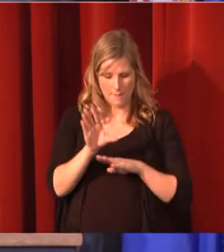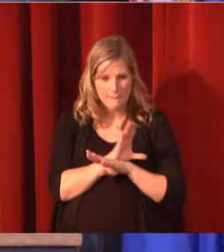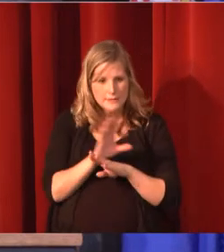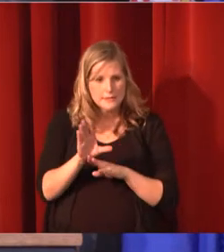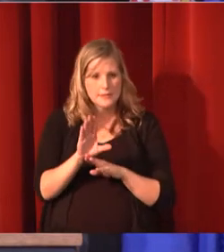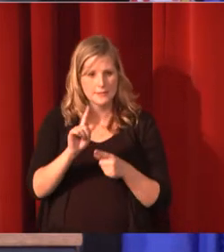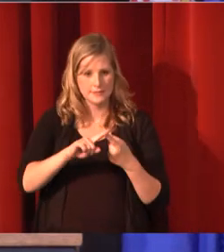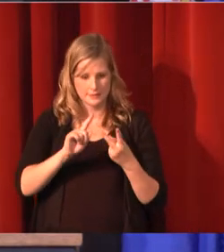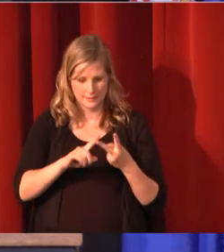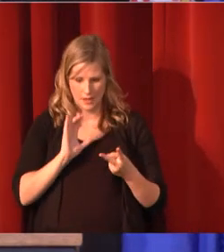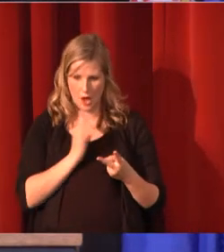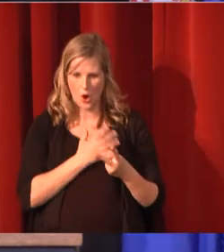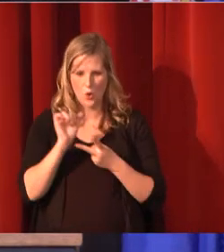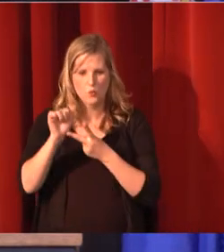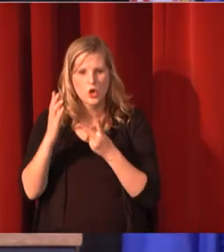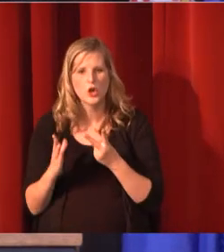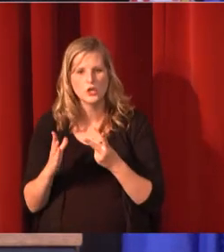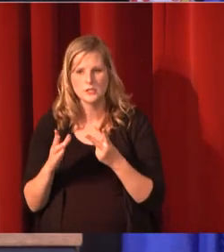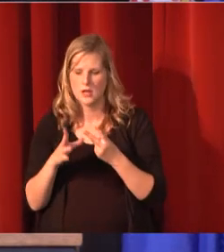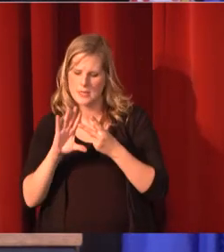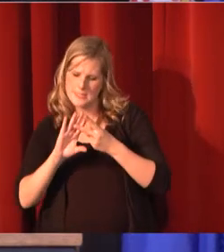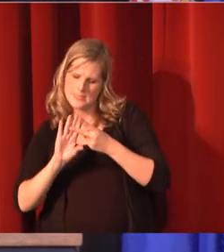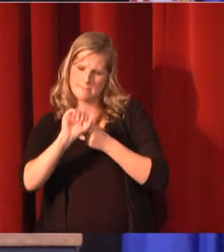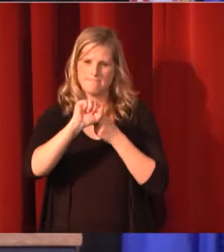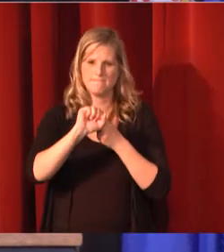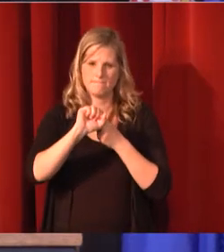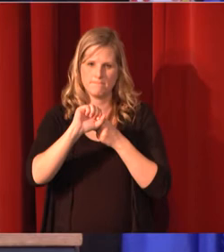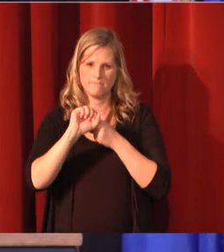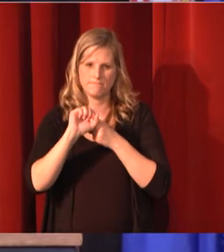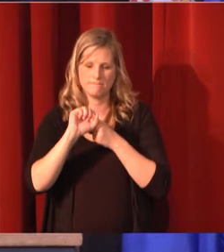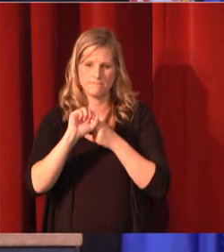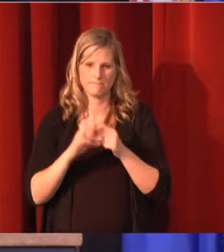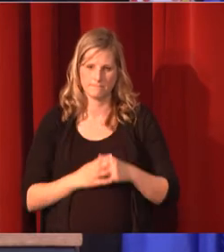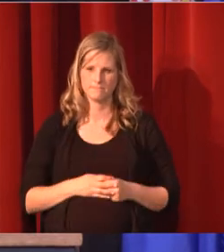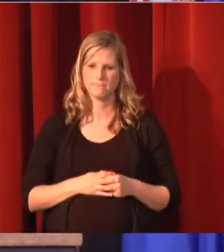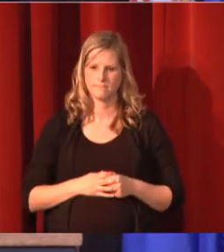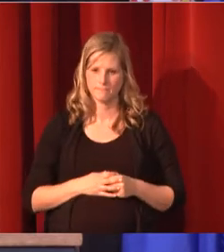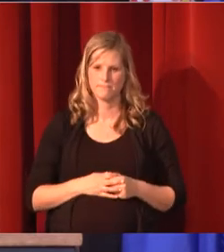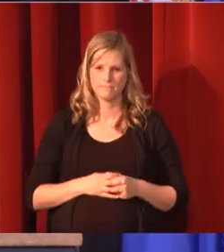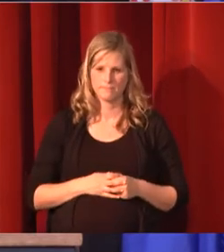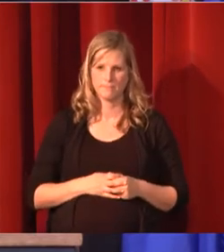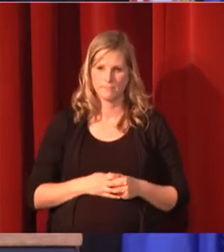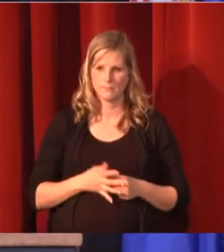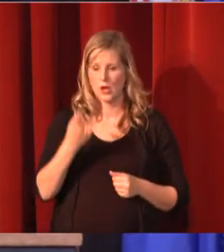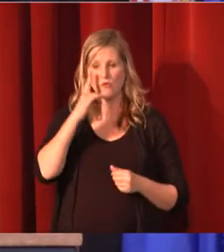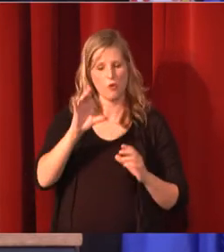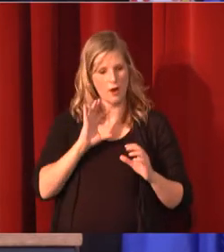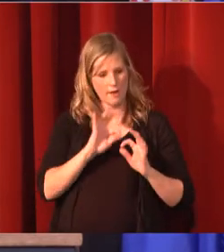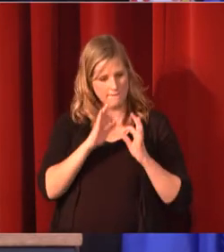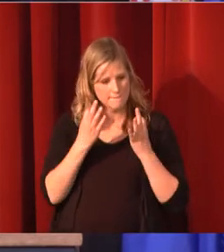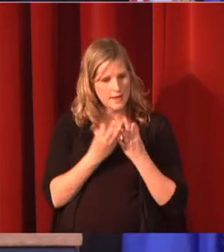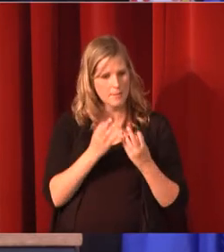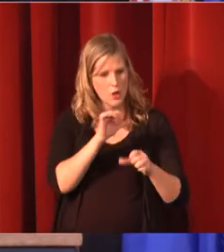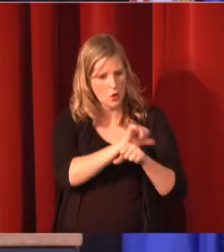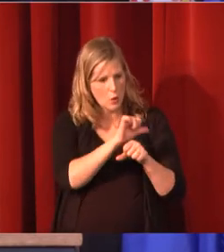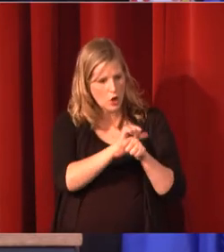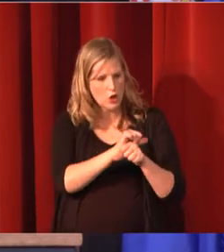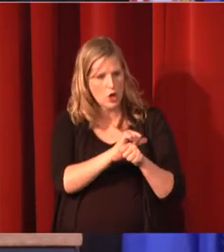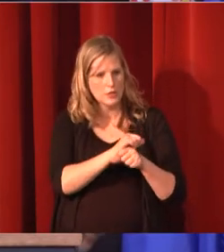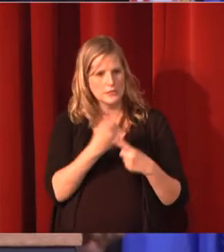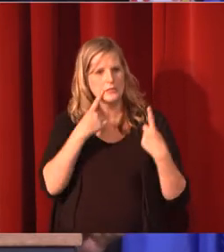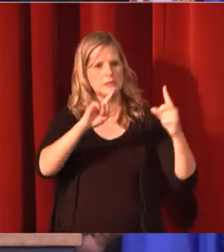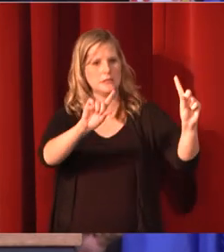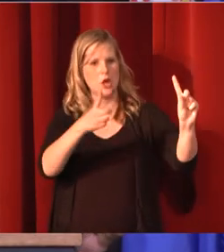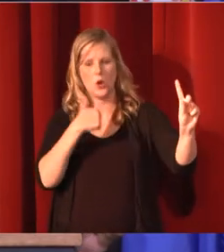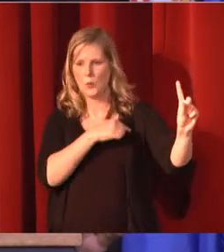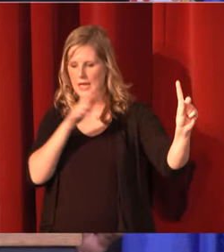our workers are inseparable parts of one whole for our families and workers to thrive we need